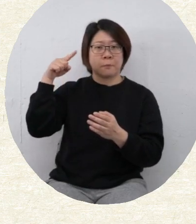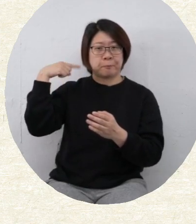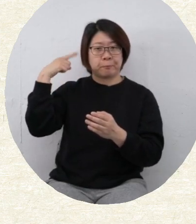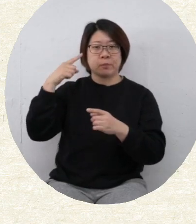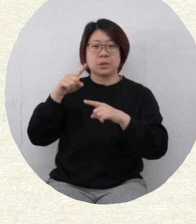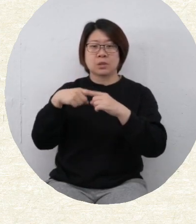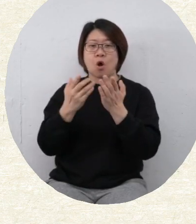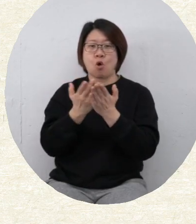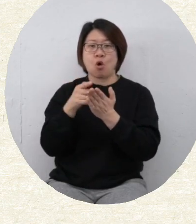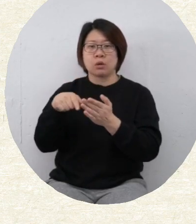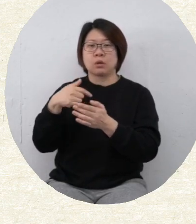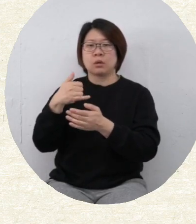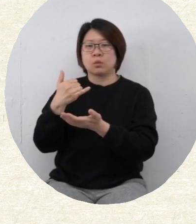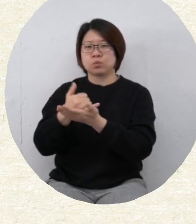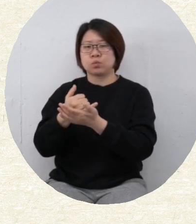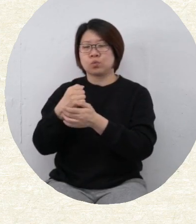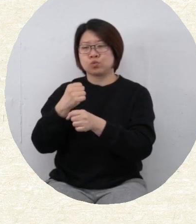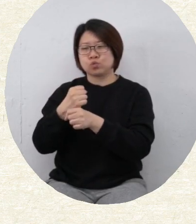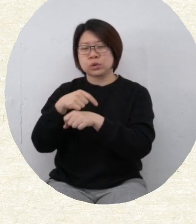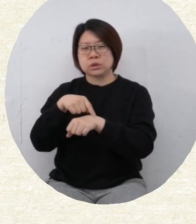in Japan,